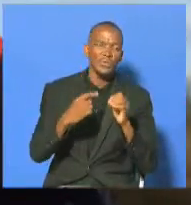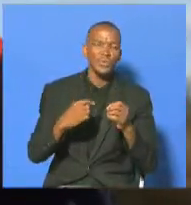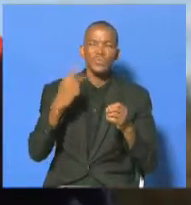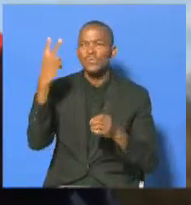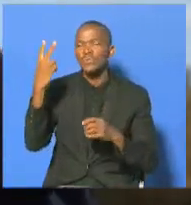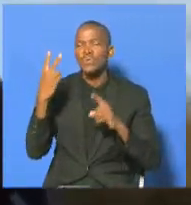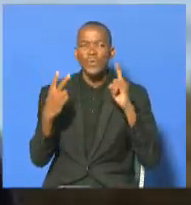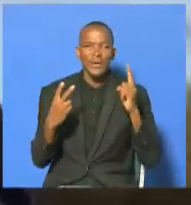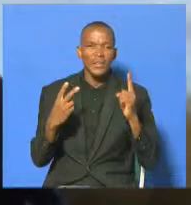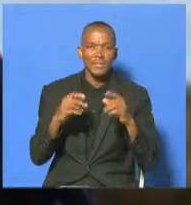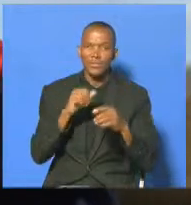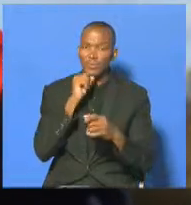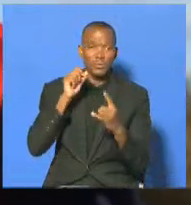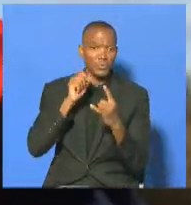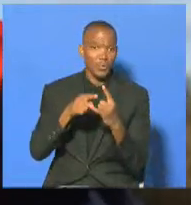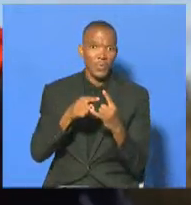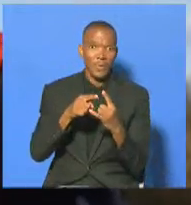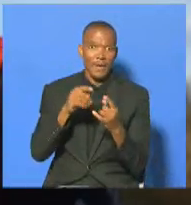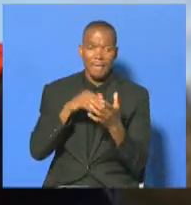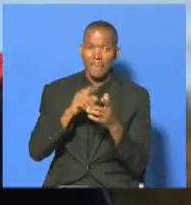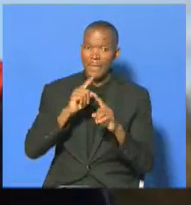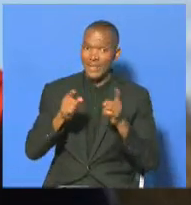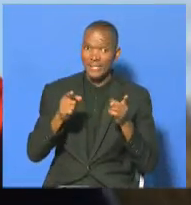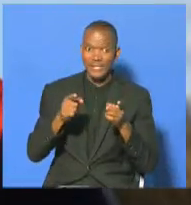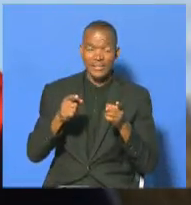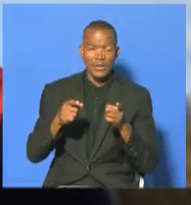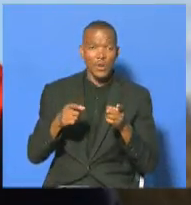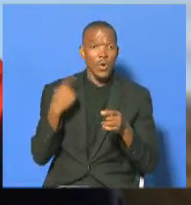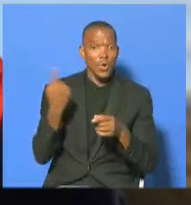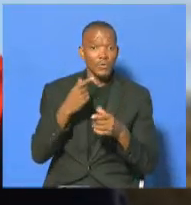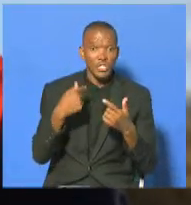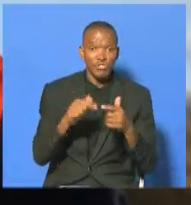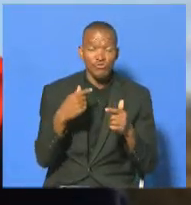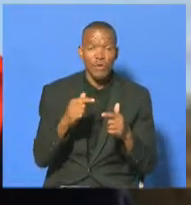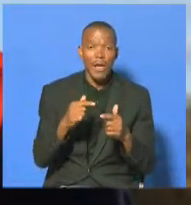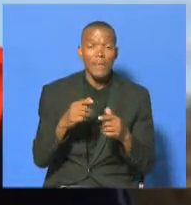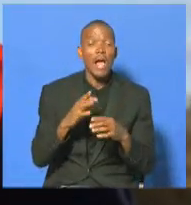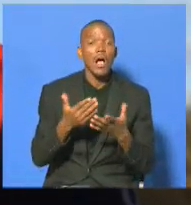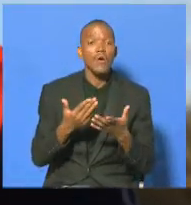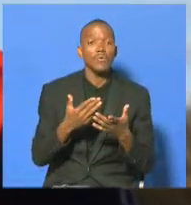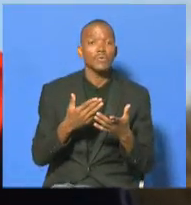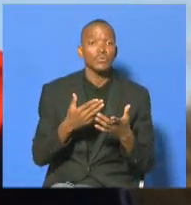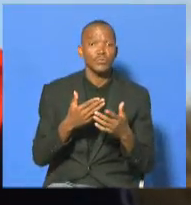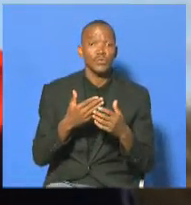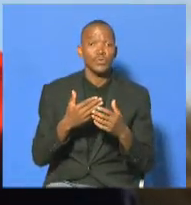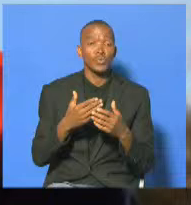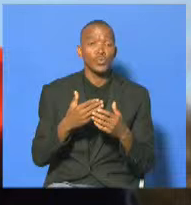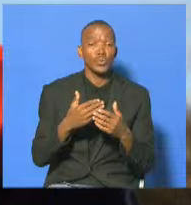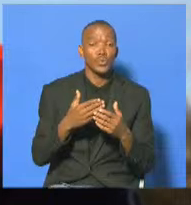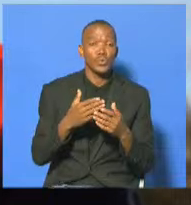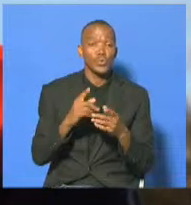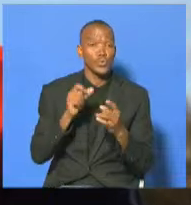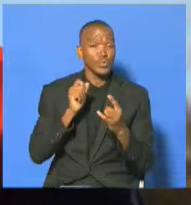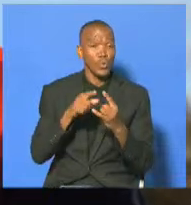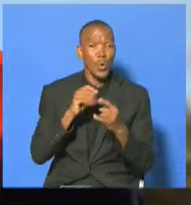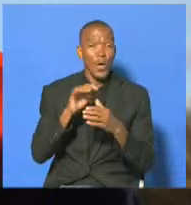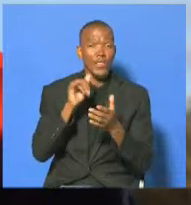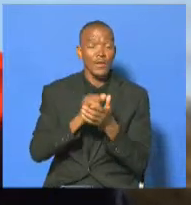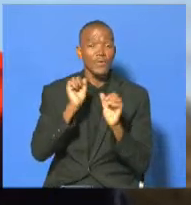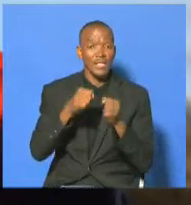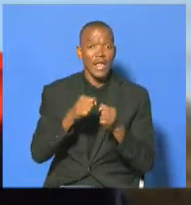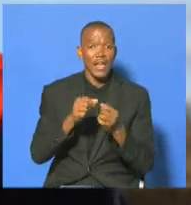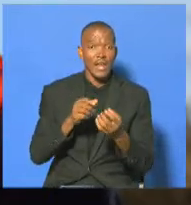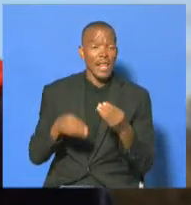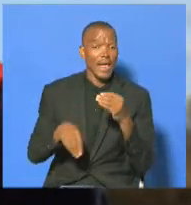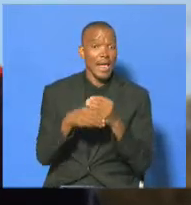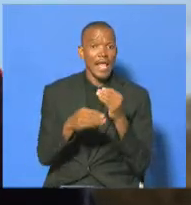1-0, 2-1, Hargur, Mara, Tatatari, Legaura scoring. So, Rakonore, okay, said the goal is